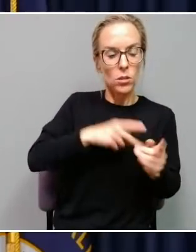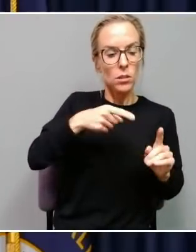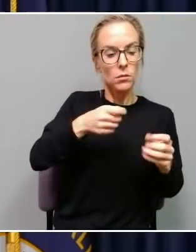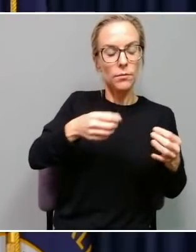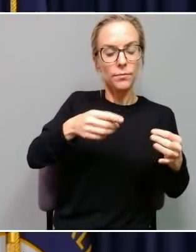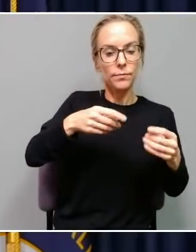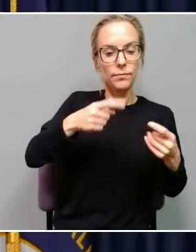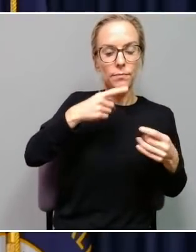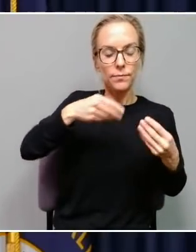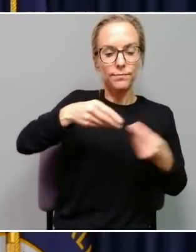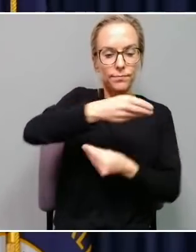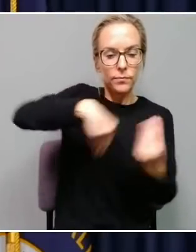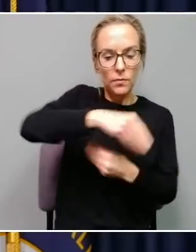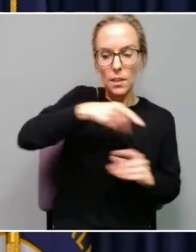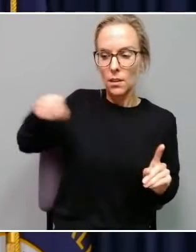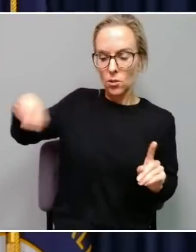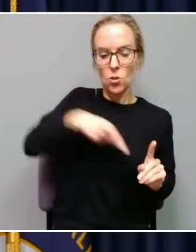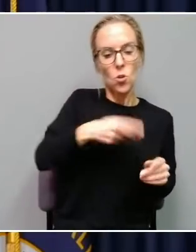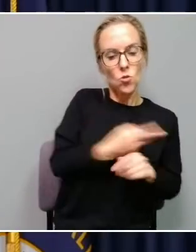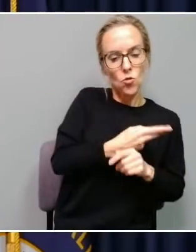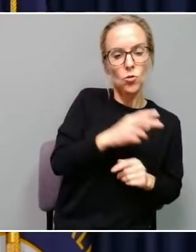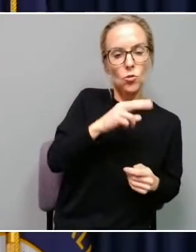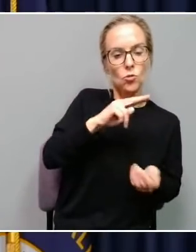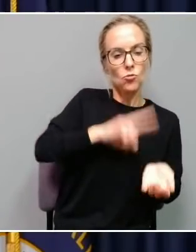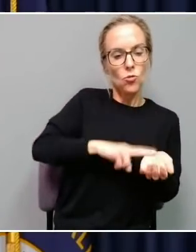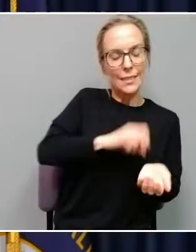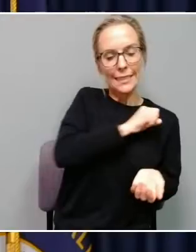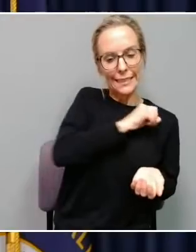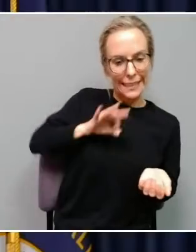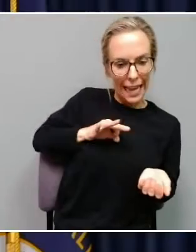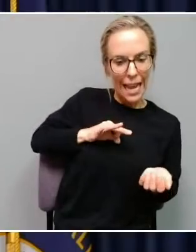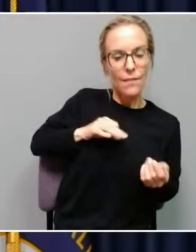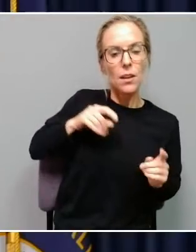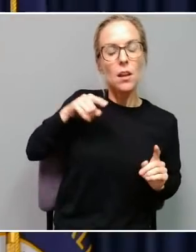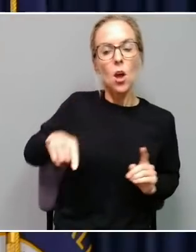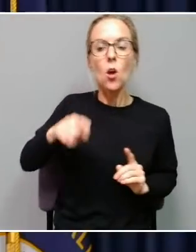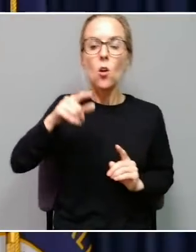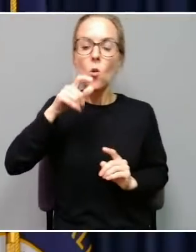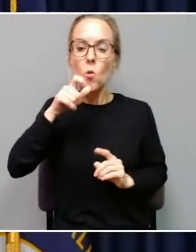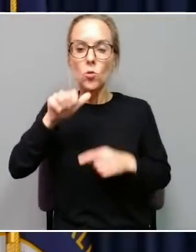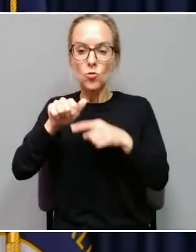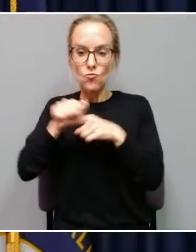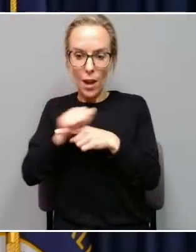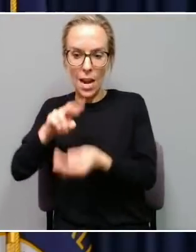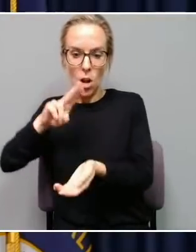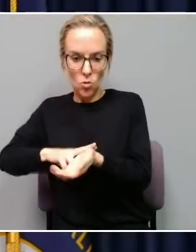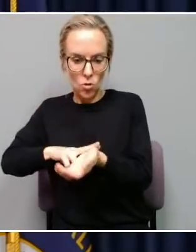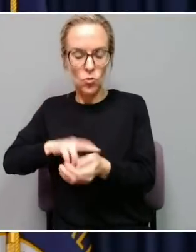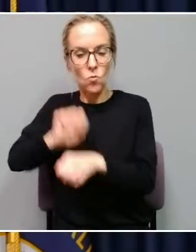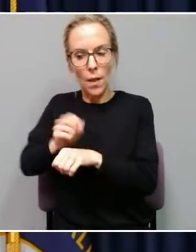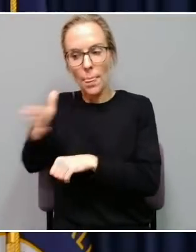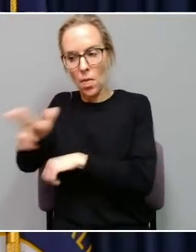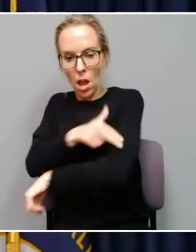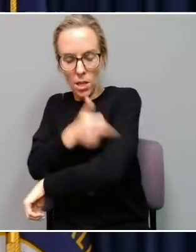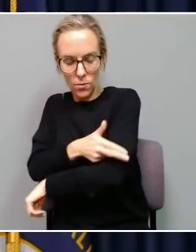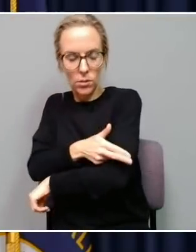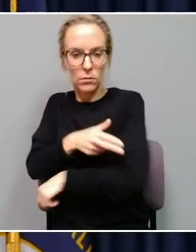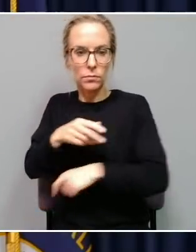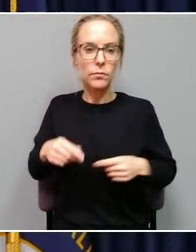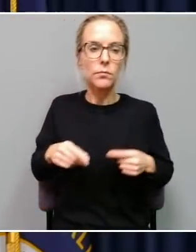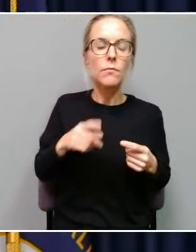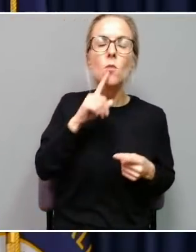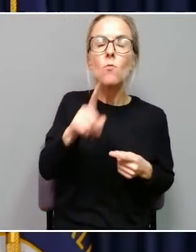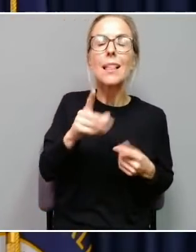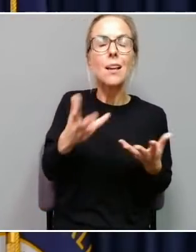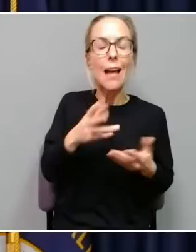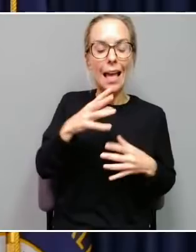more trained clinicians to help out more patients. So it's truly our healthcare capacity is